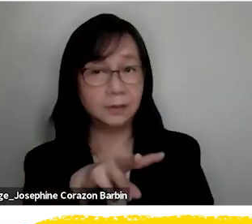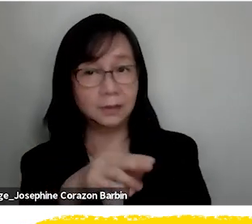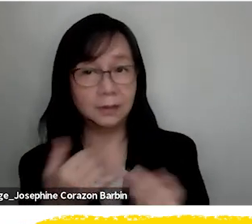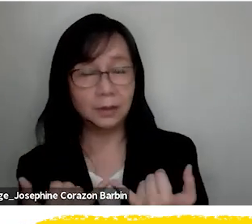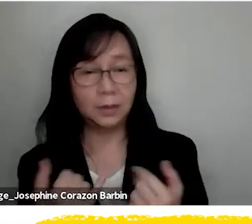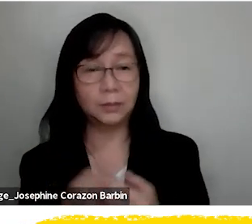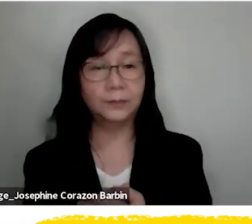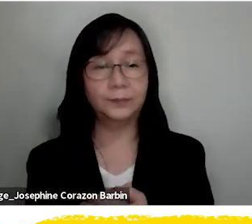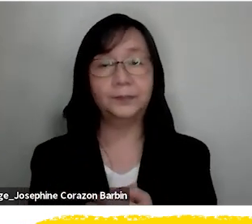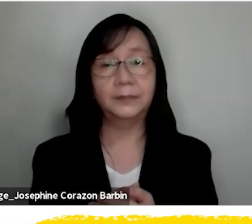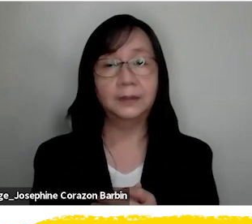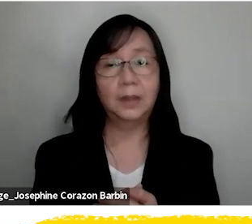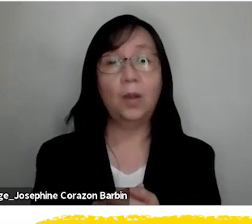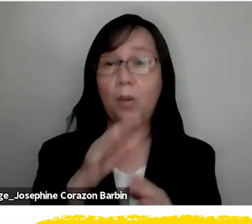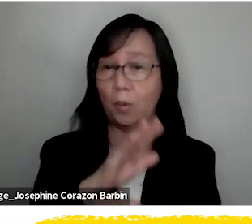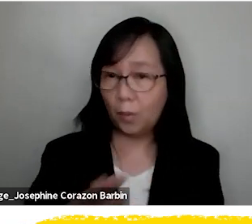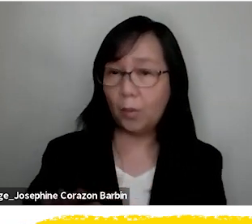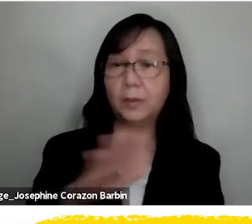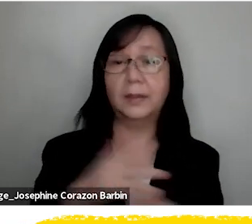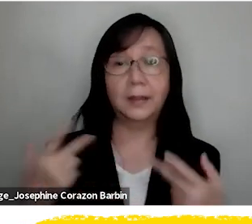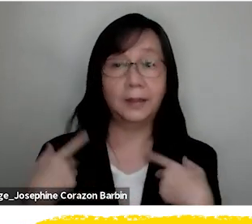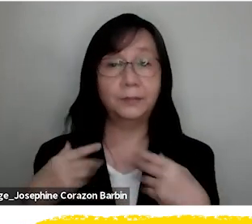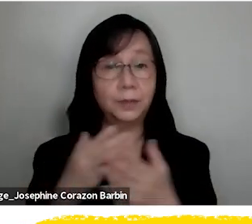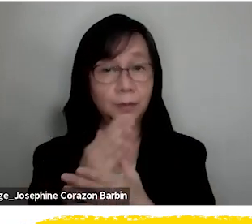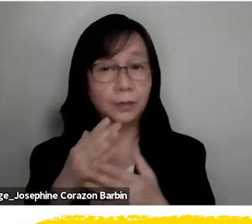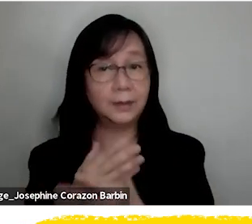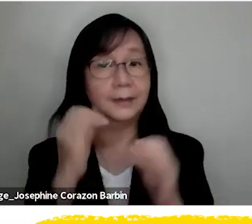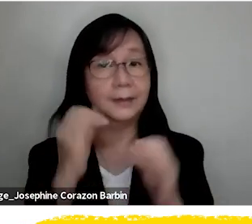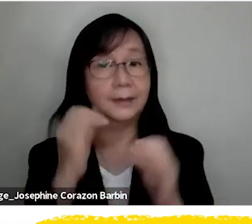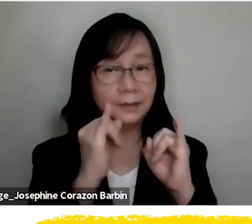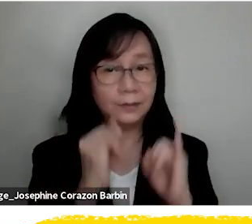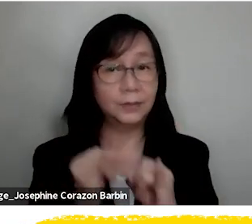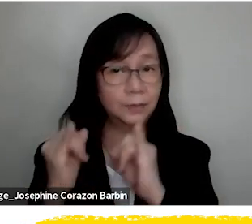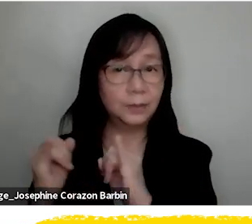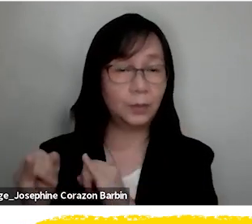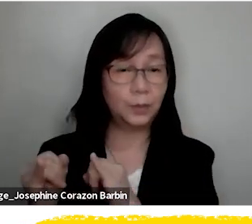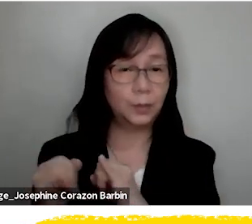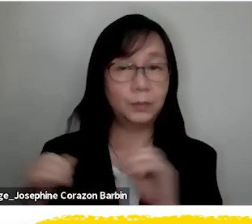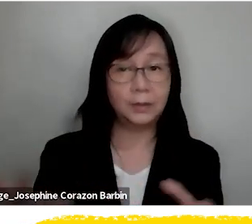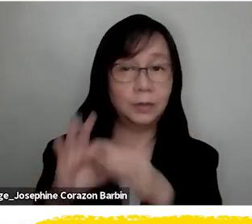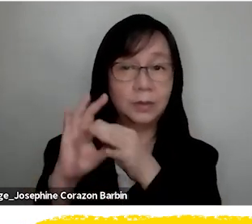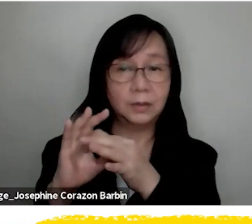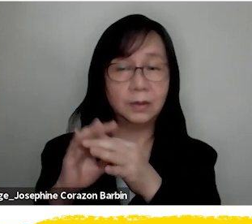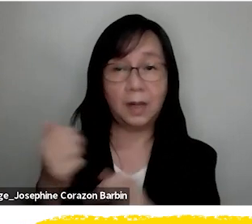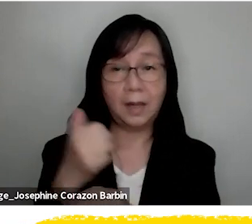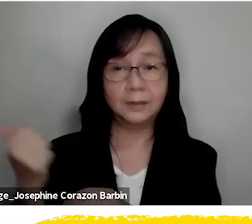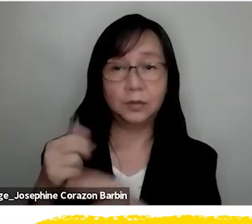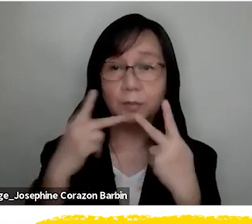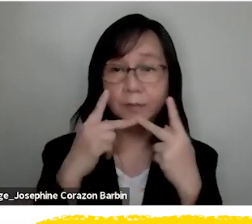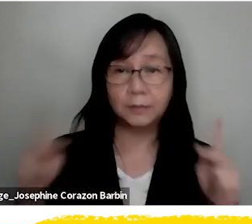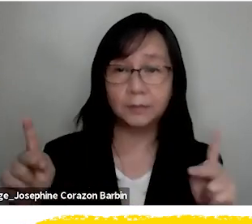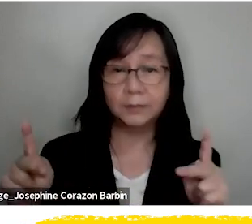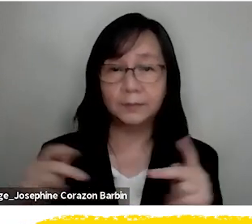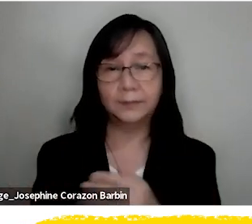out now, everyone has the right individually and in association with others to promote and to strive